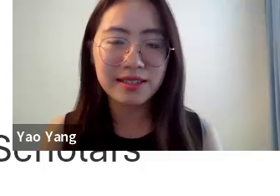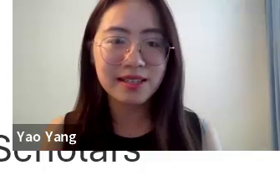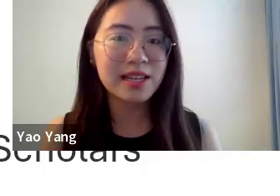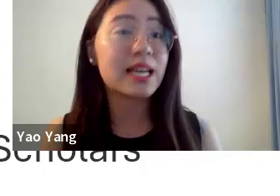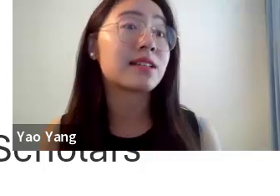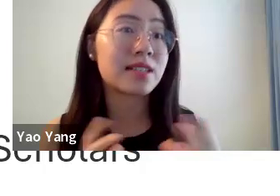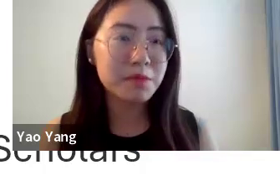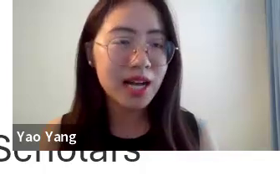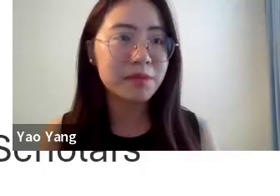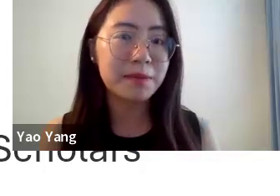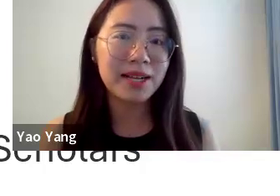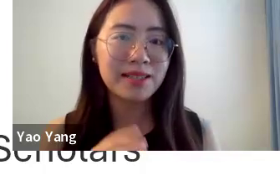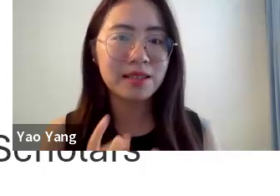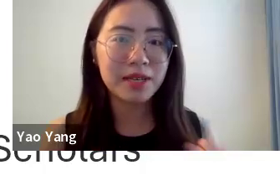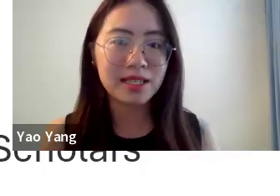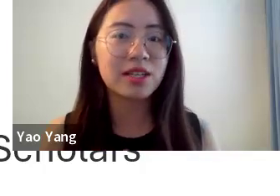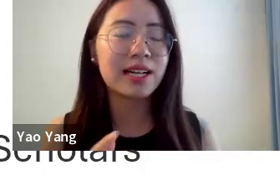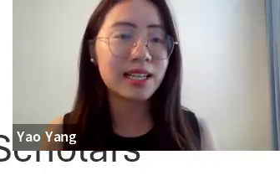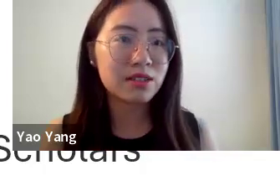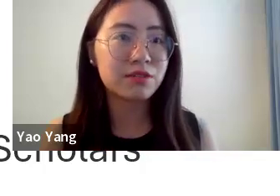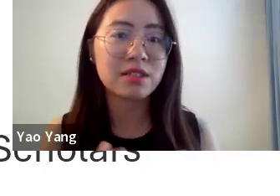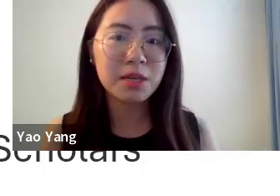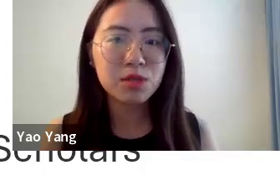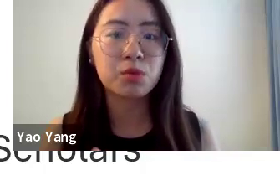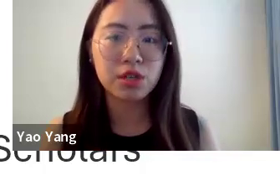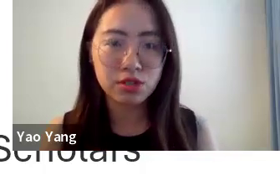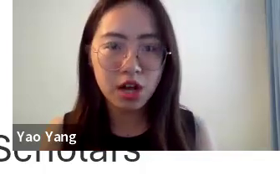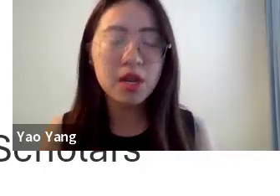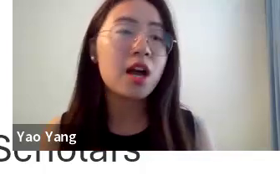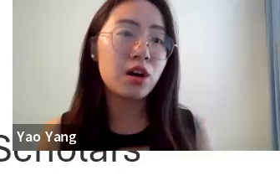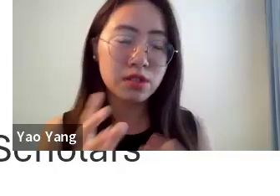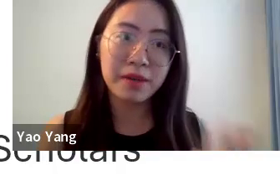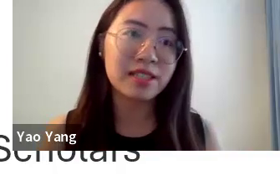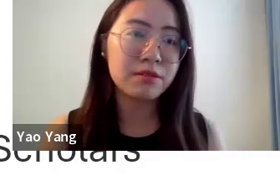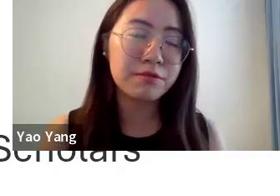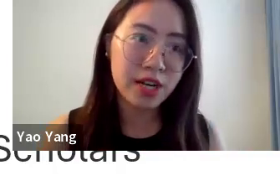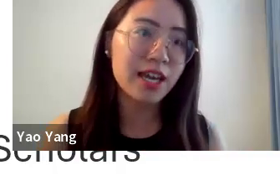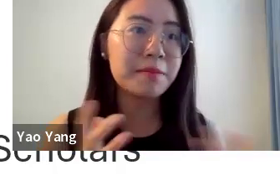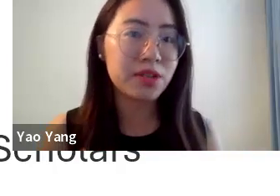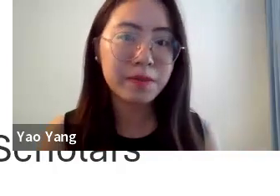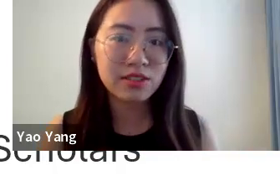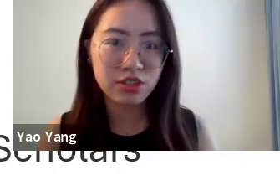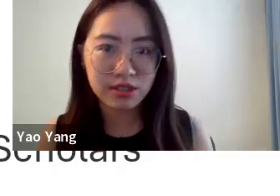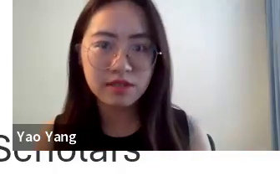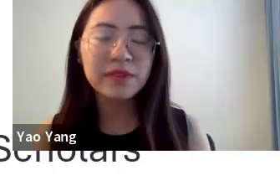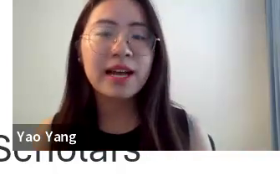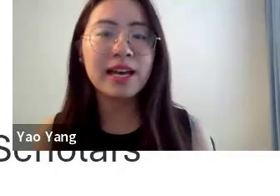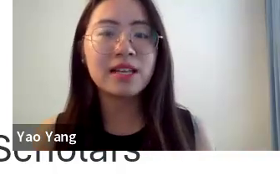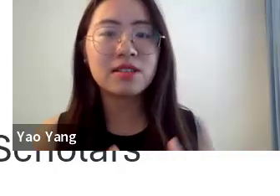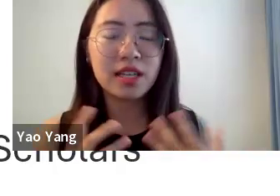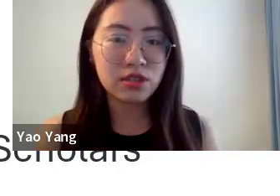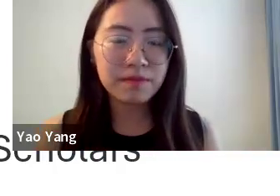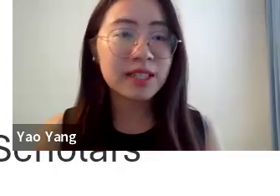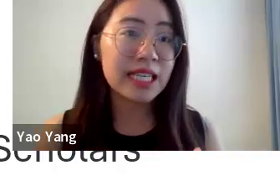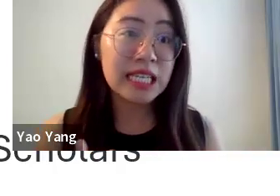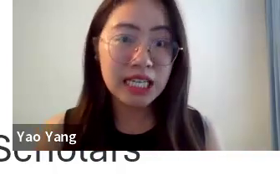reasoning classes, and at the same time, they participate in all kinds of themed workshops hosted by different campus partners,